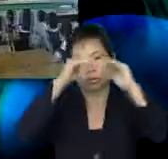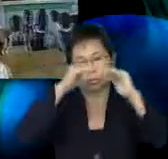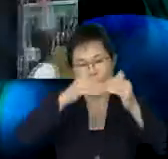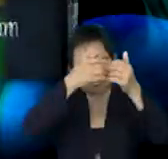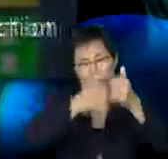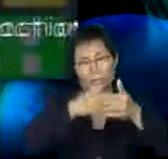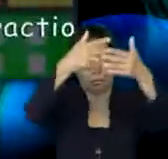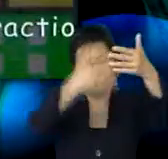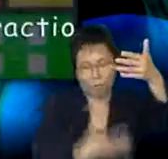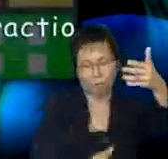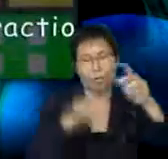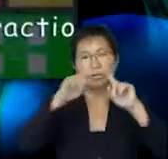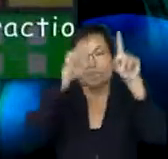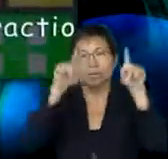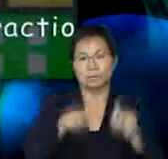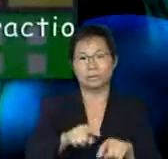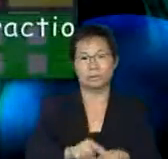question.